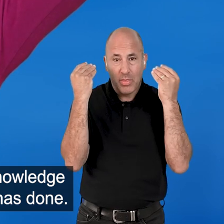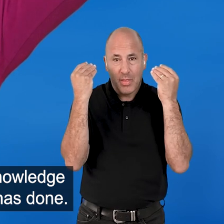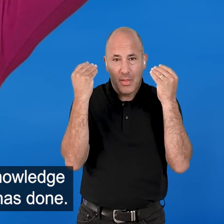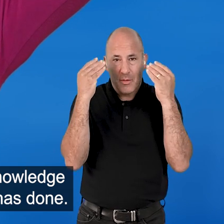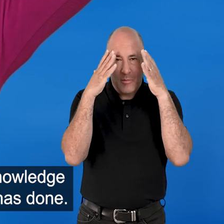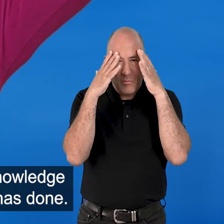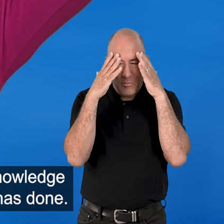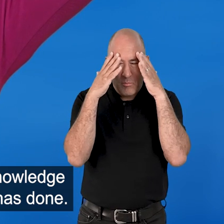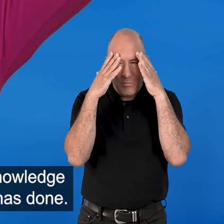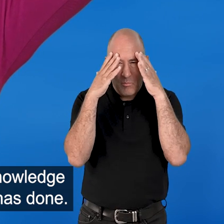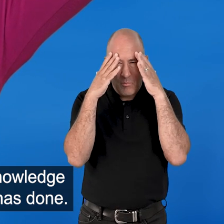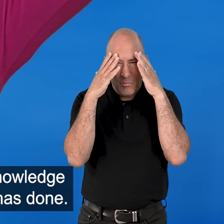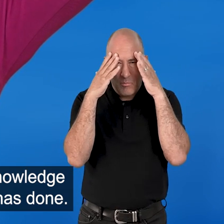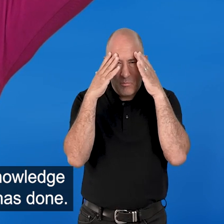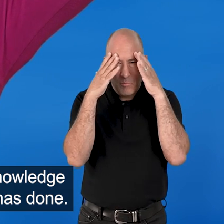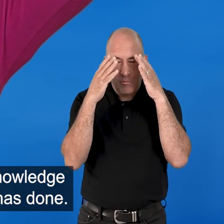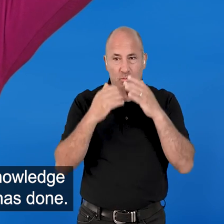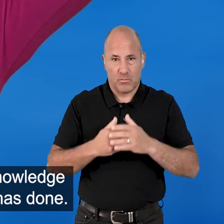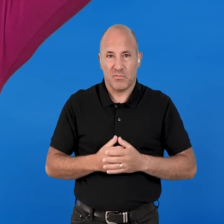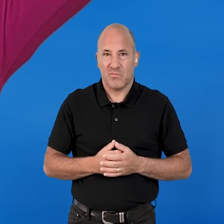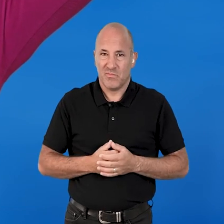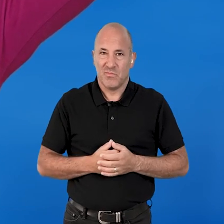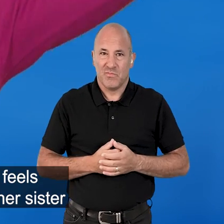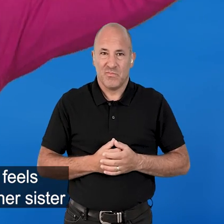of her sister's powers, what she has done.